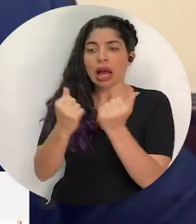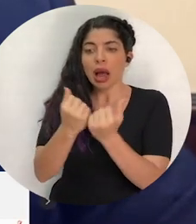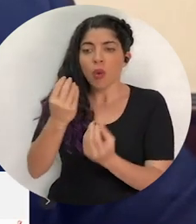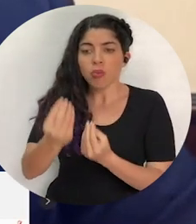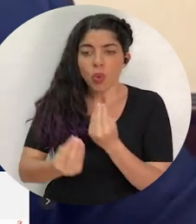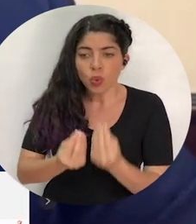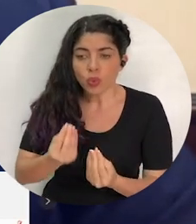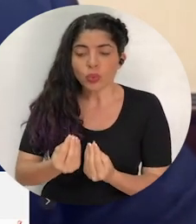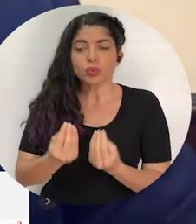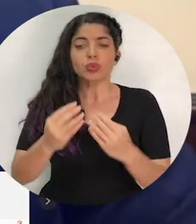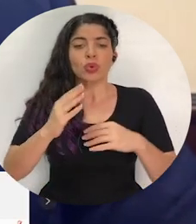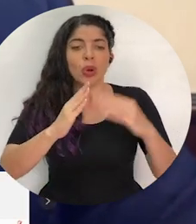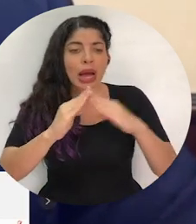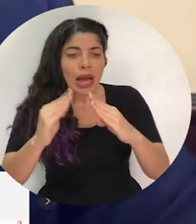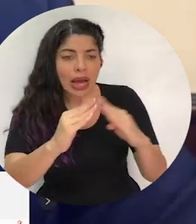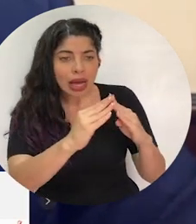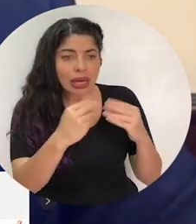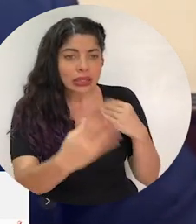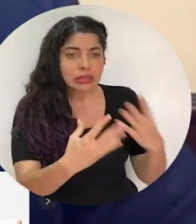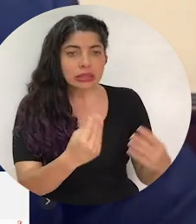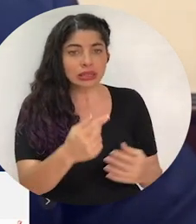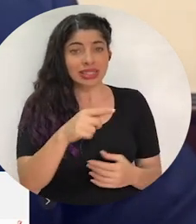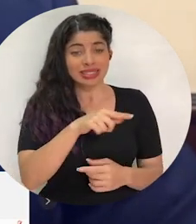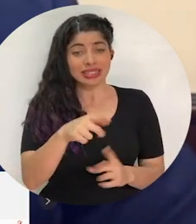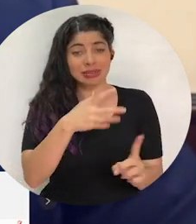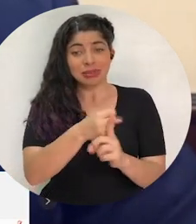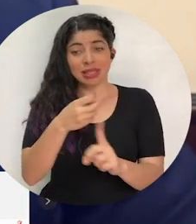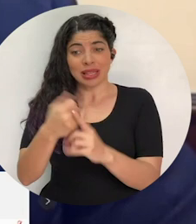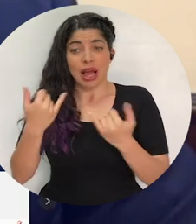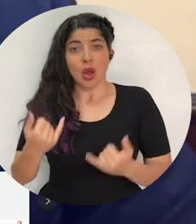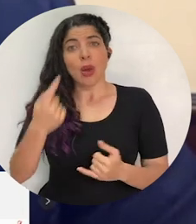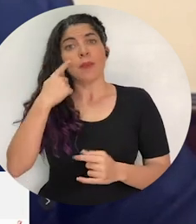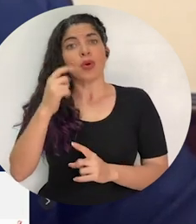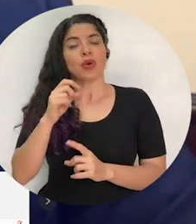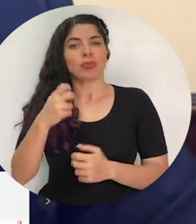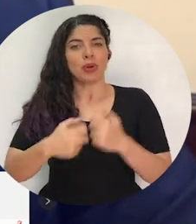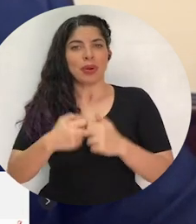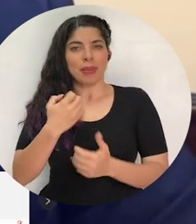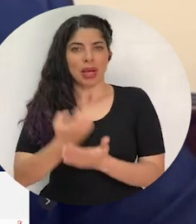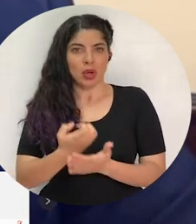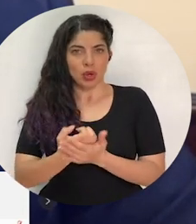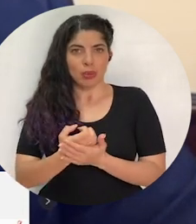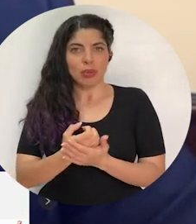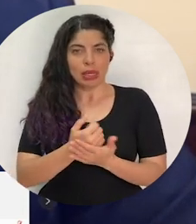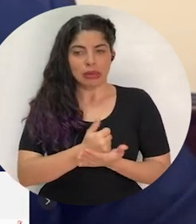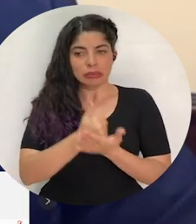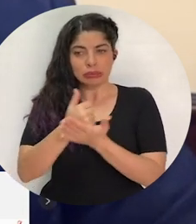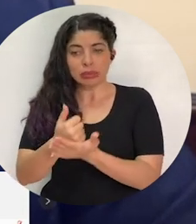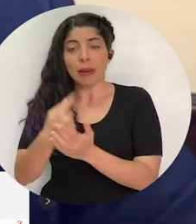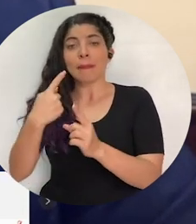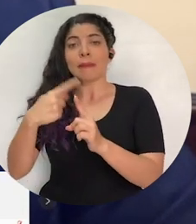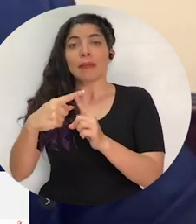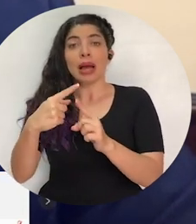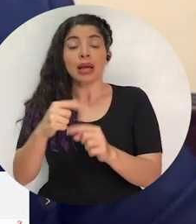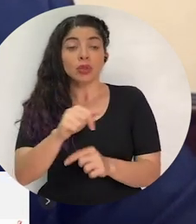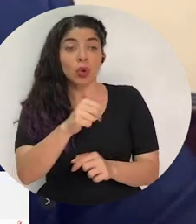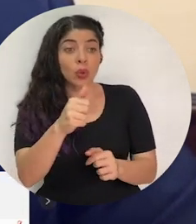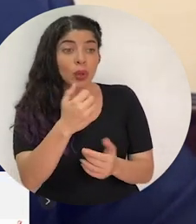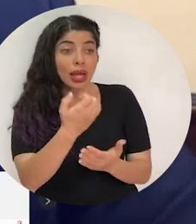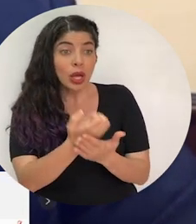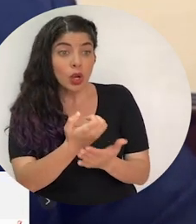productive sectors, and on households caused by the economic crisis, and to revive